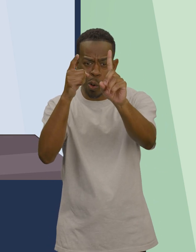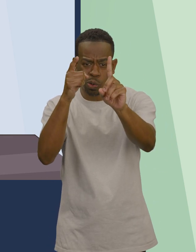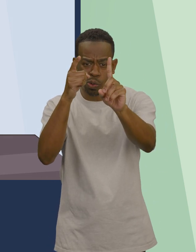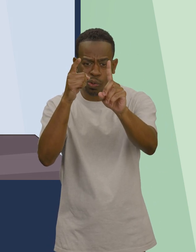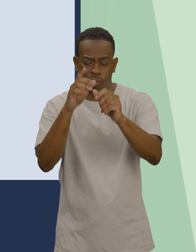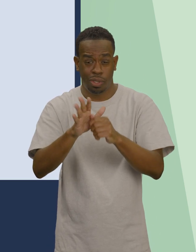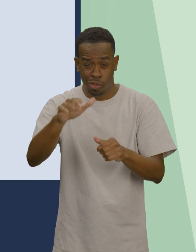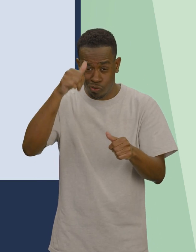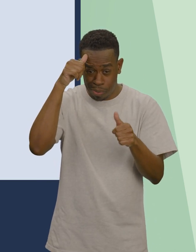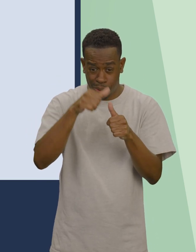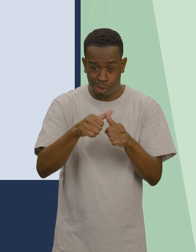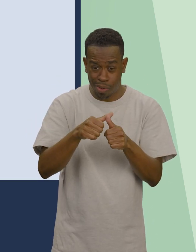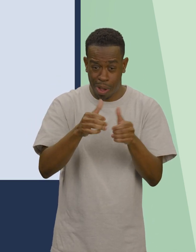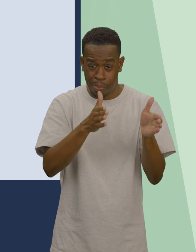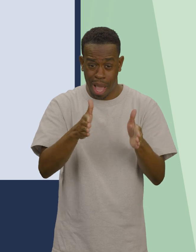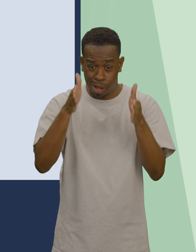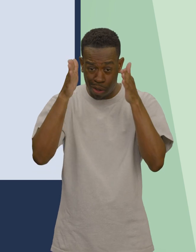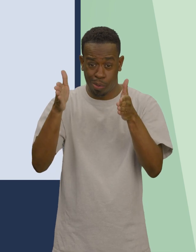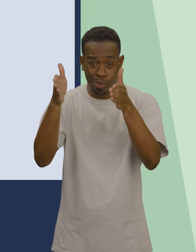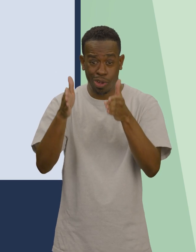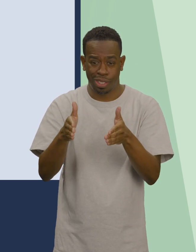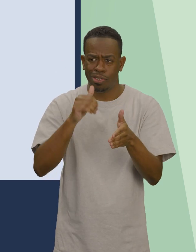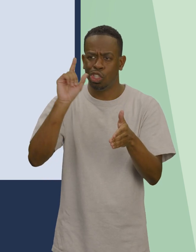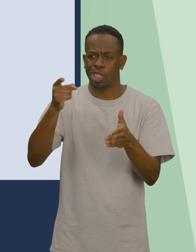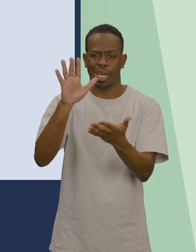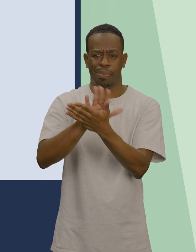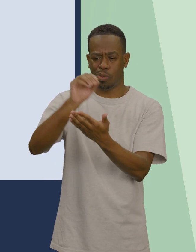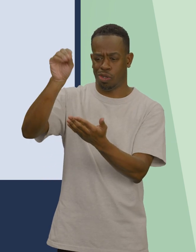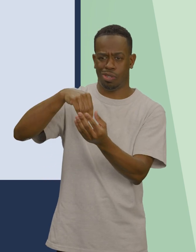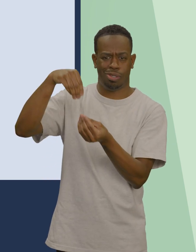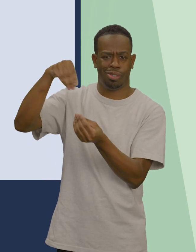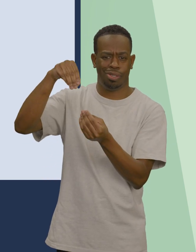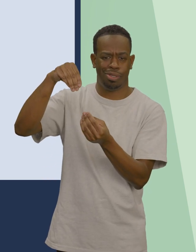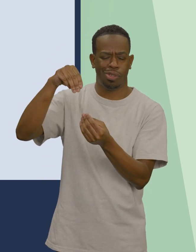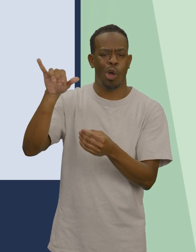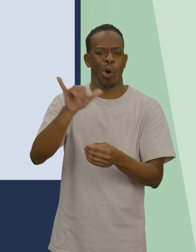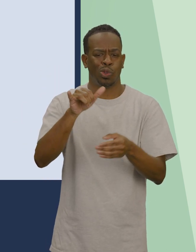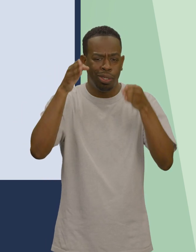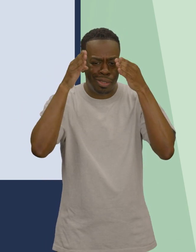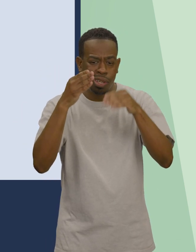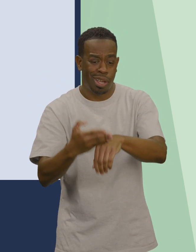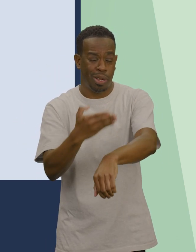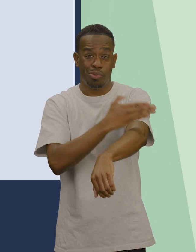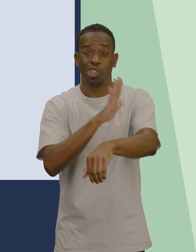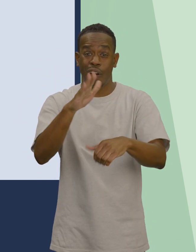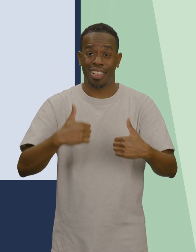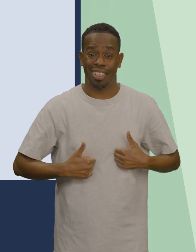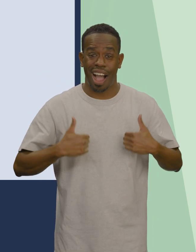goals. Remember, person-centered planning isn't about creating better paperwork.